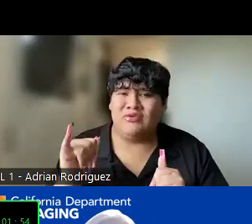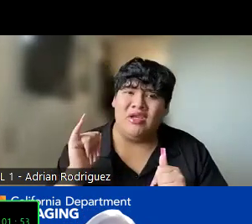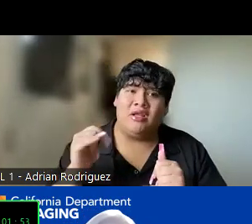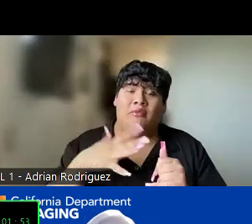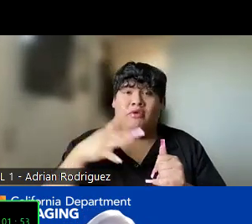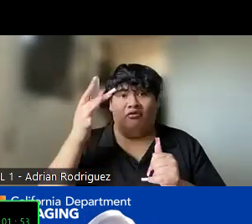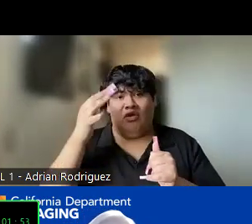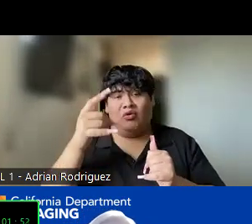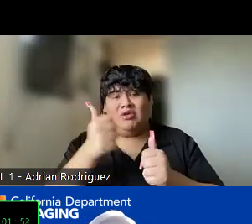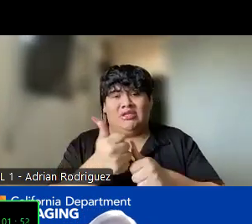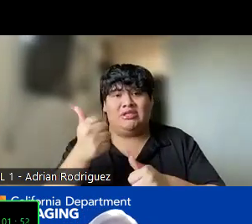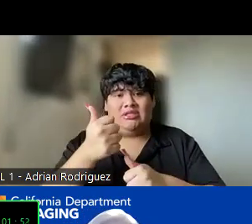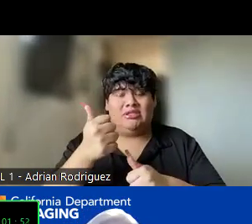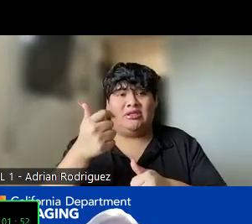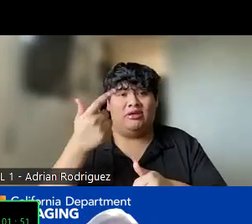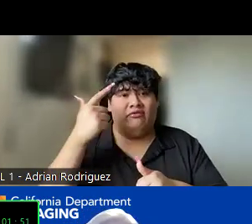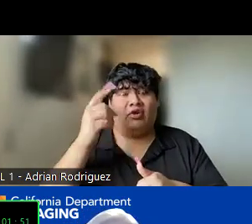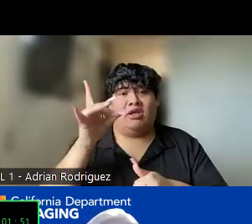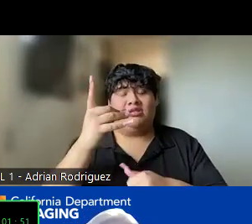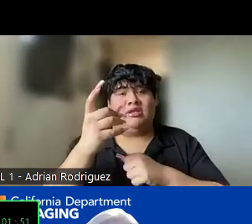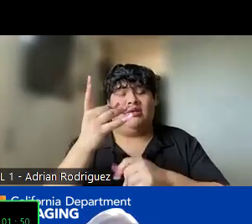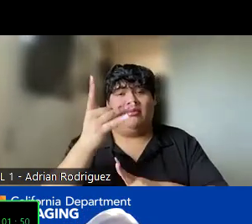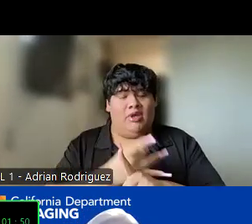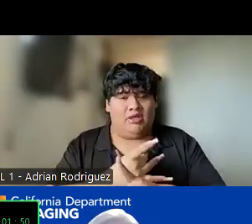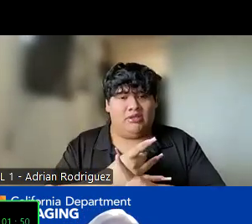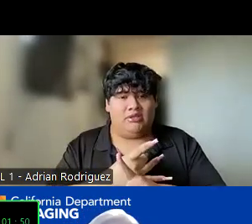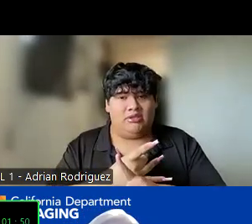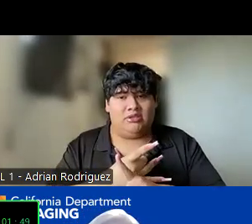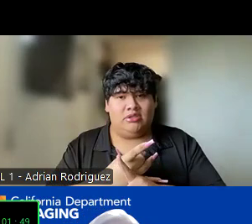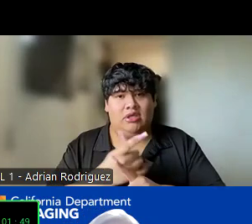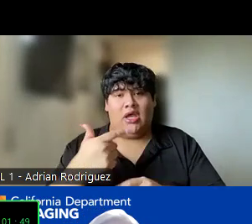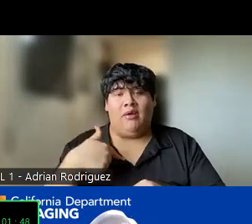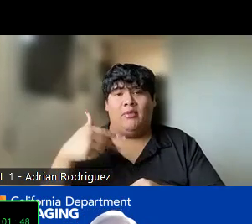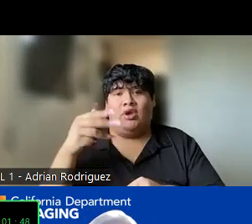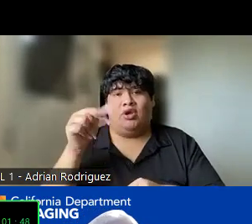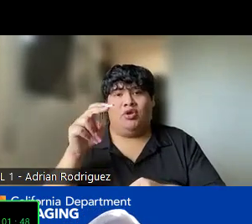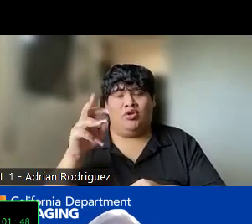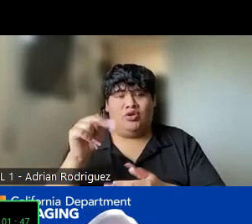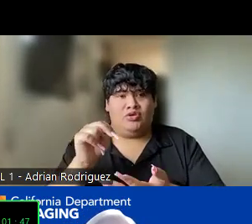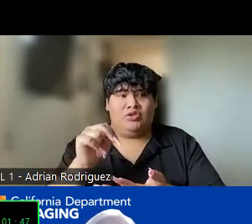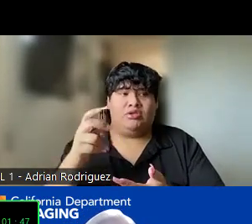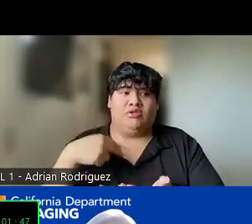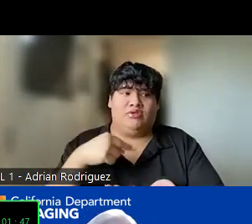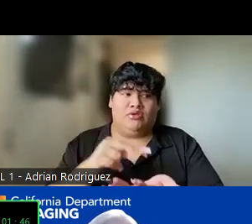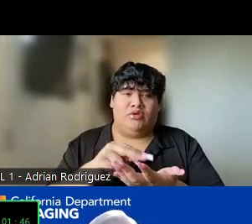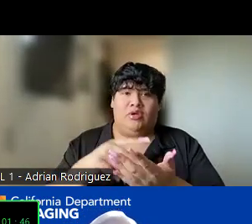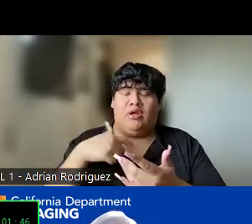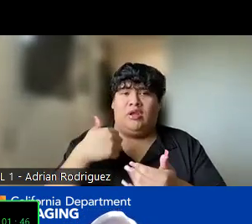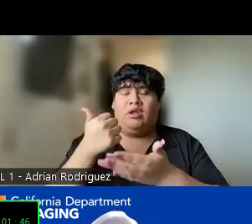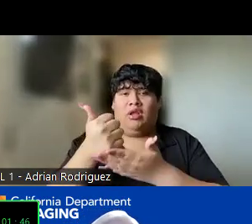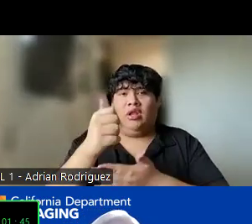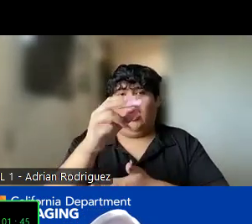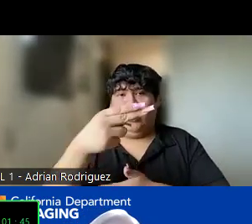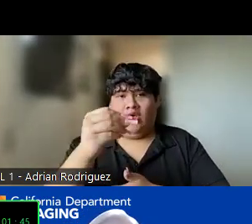was in assisted living for about 18 months. I'm a nurse by trade. I was a Navy nurse. I did home health and hospice